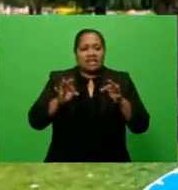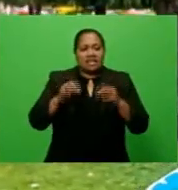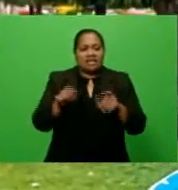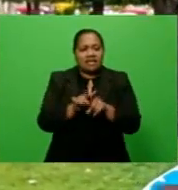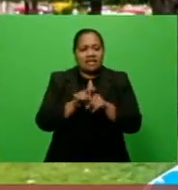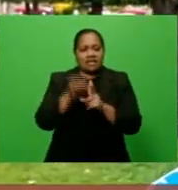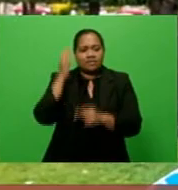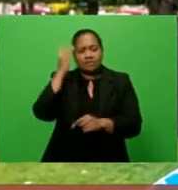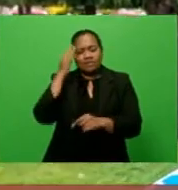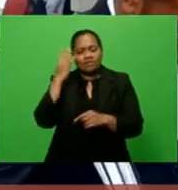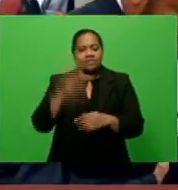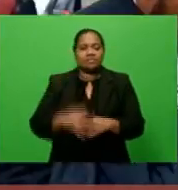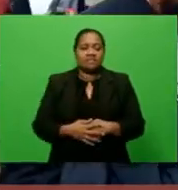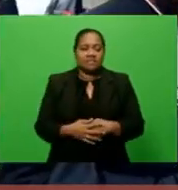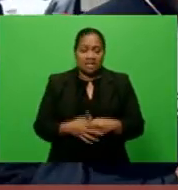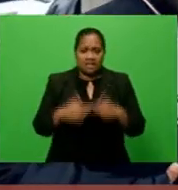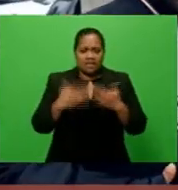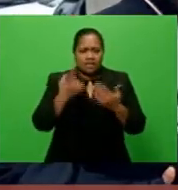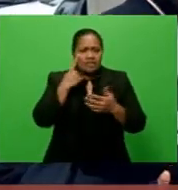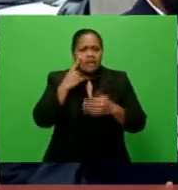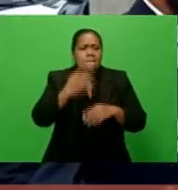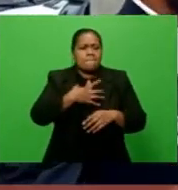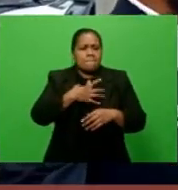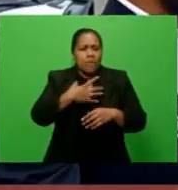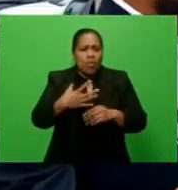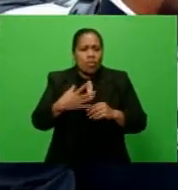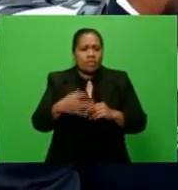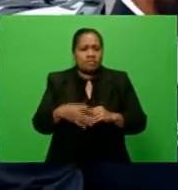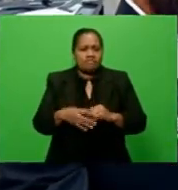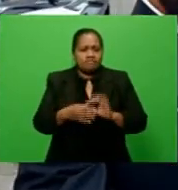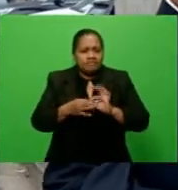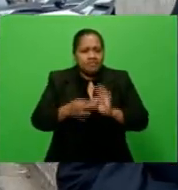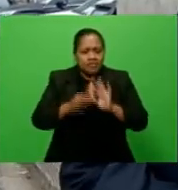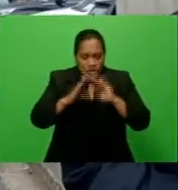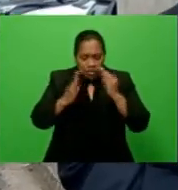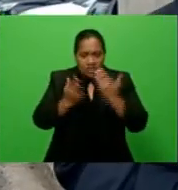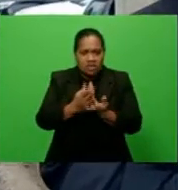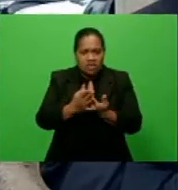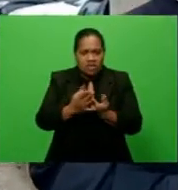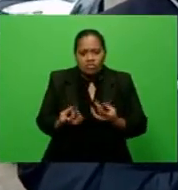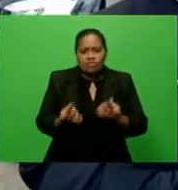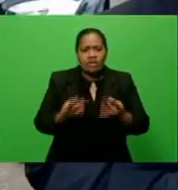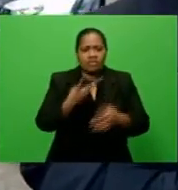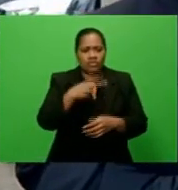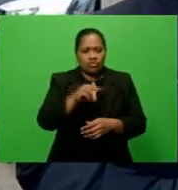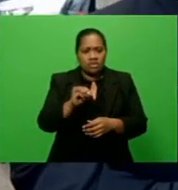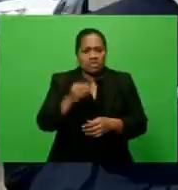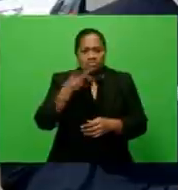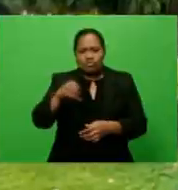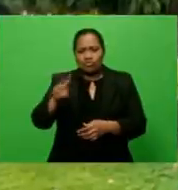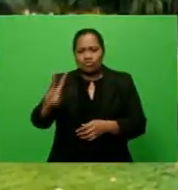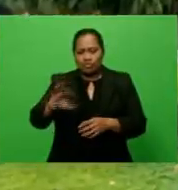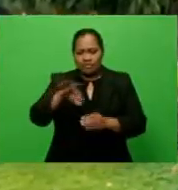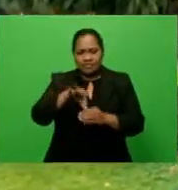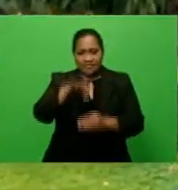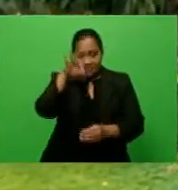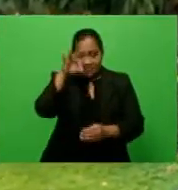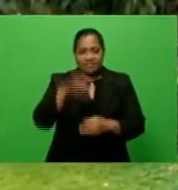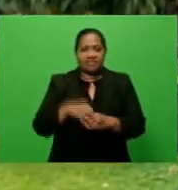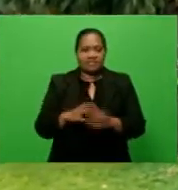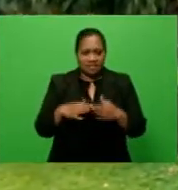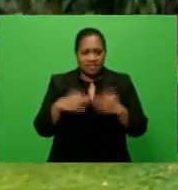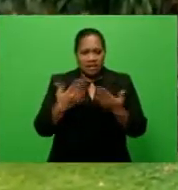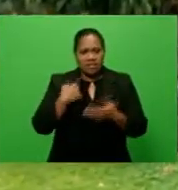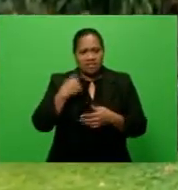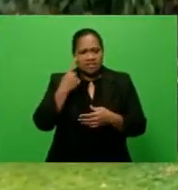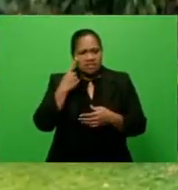see more of banding together to prepare for the 2022 elections. So far, I've only seen myself as the